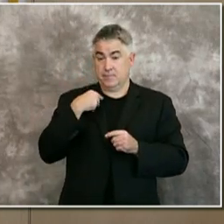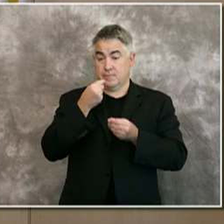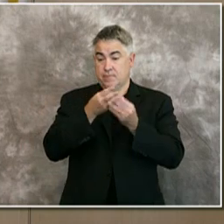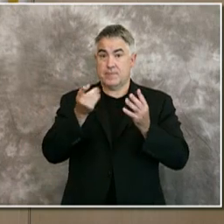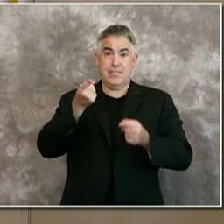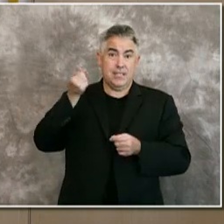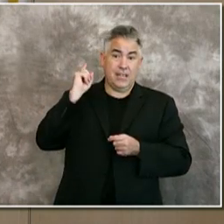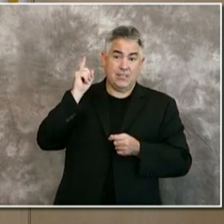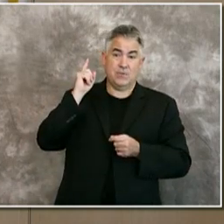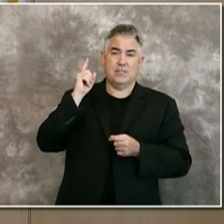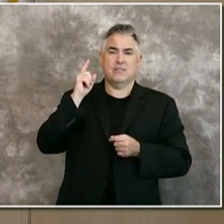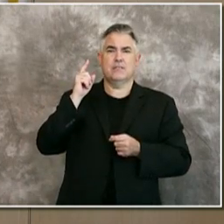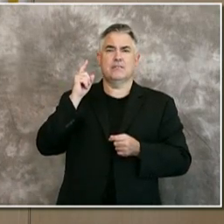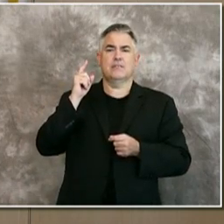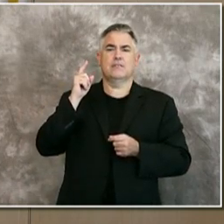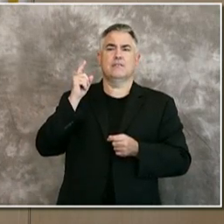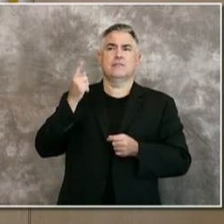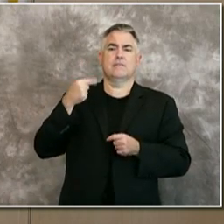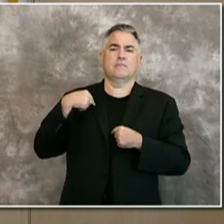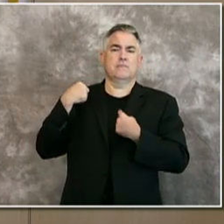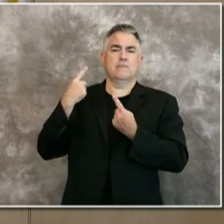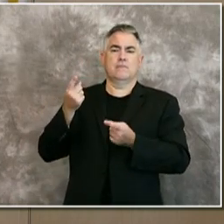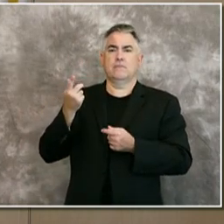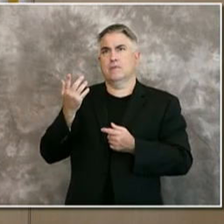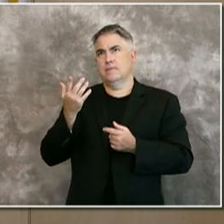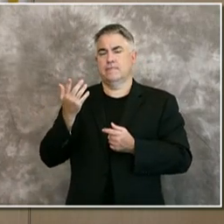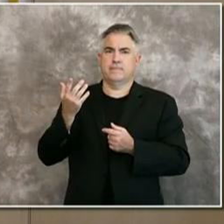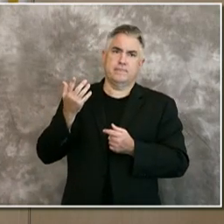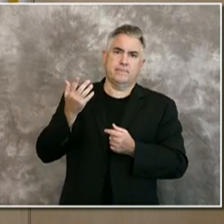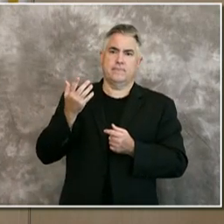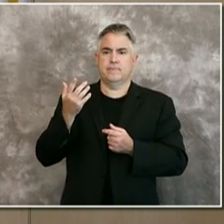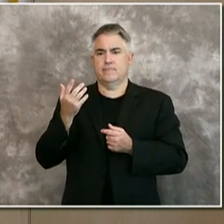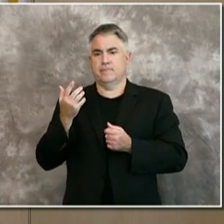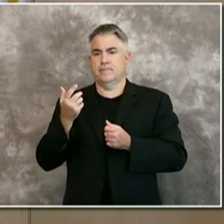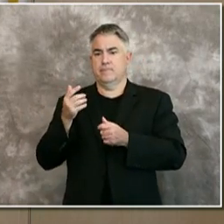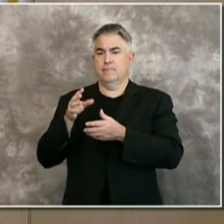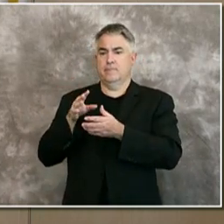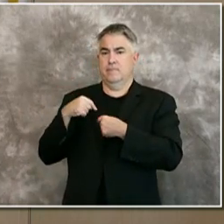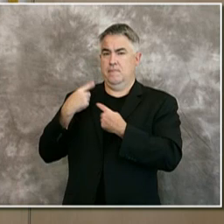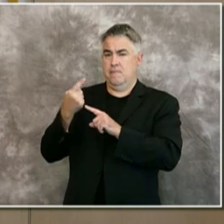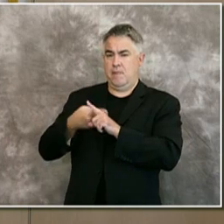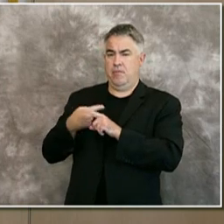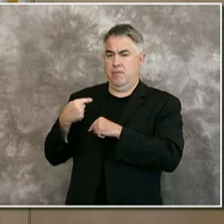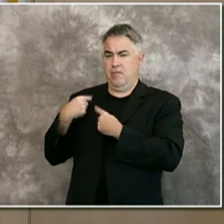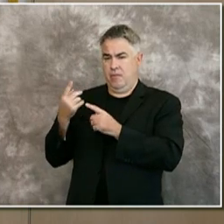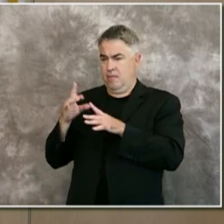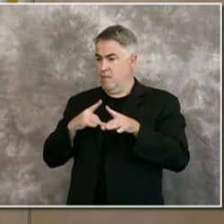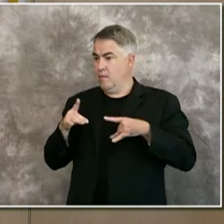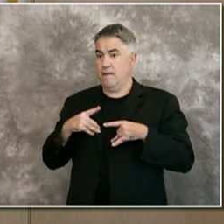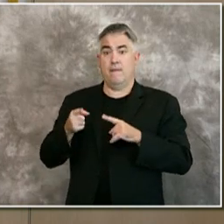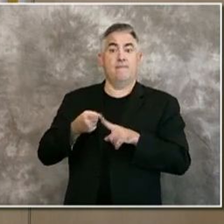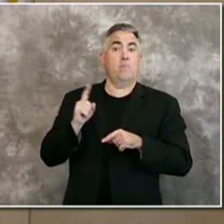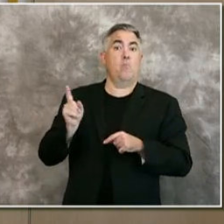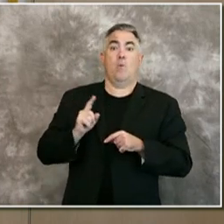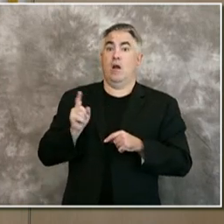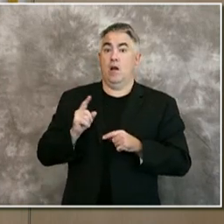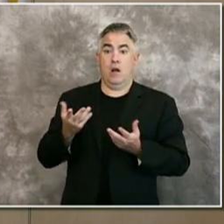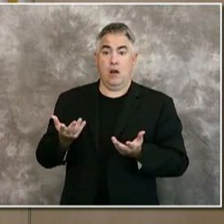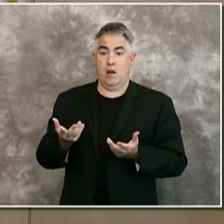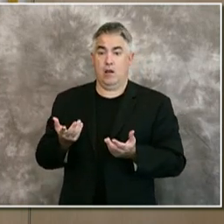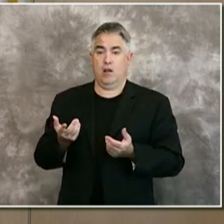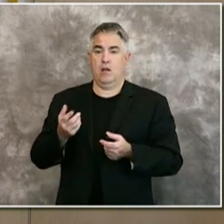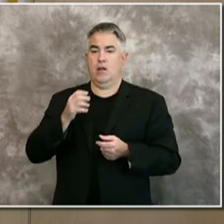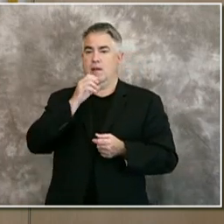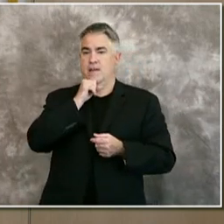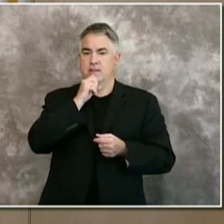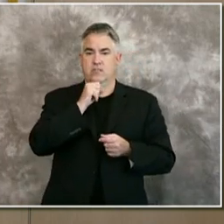most in the past 14, or actually in the past month, most of our cases have been in the age group from 20